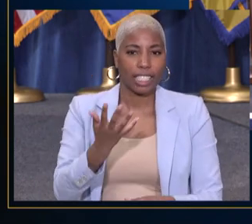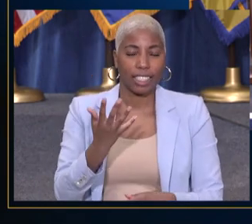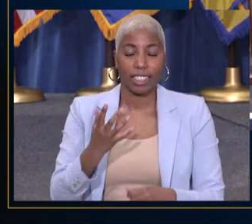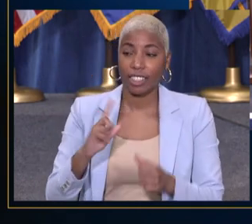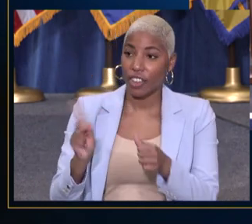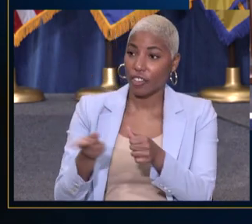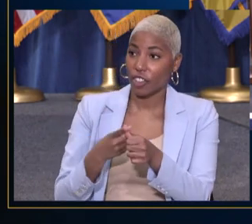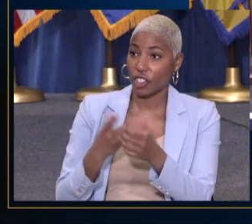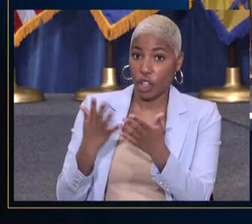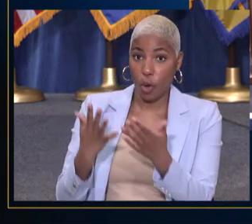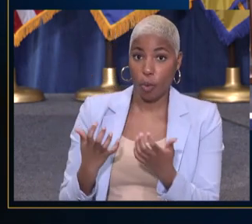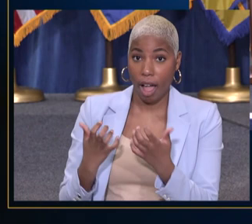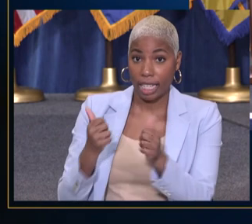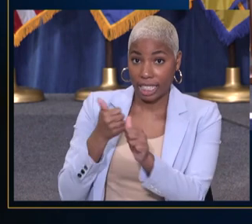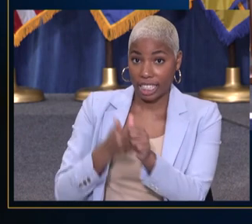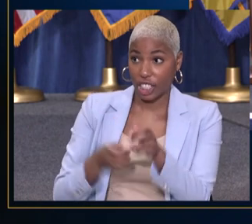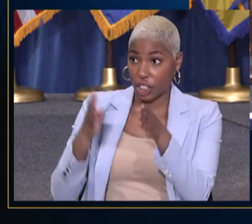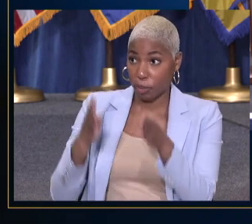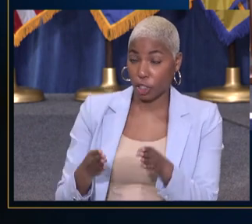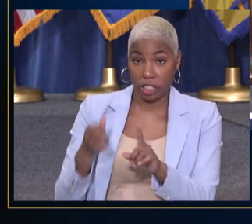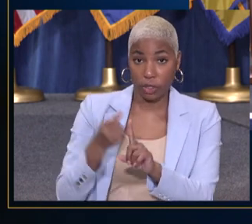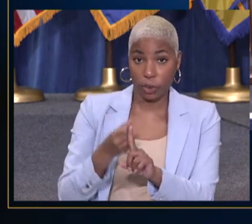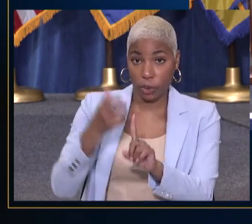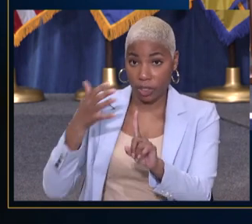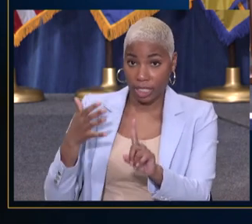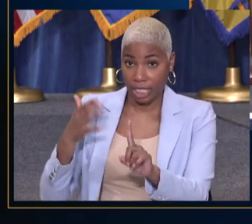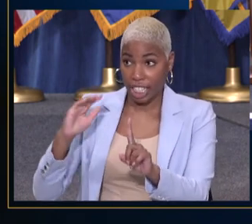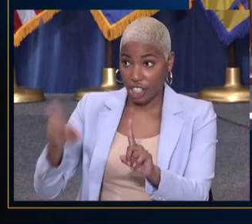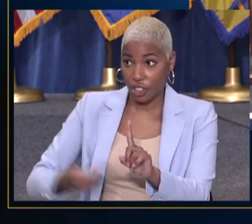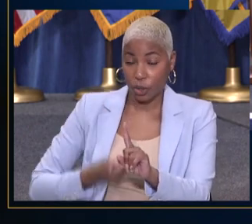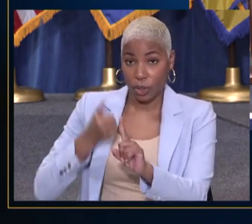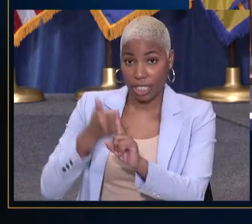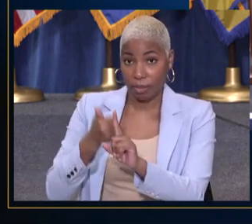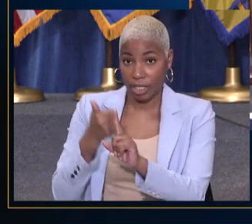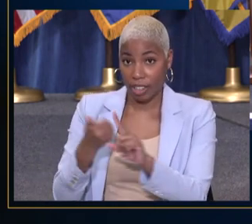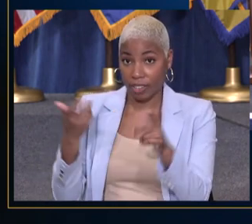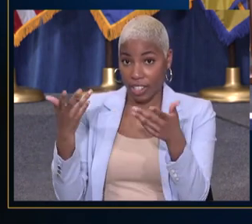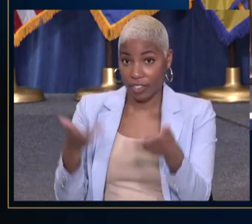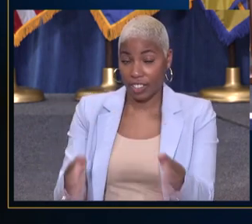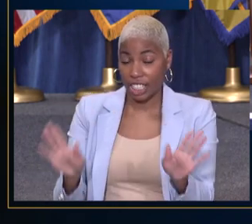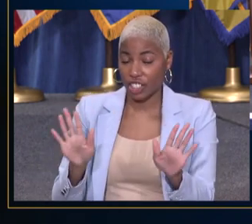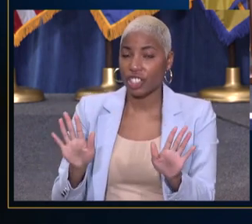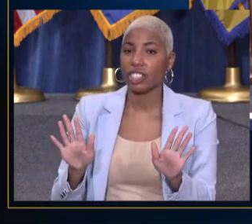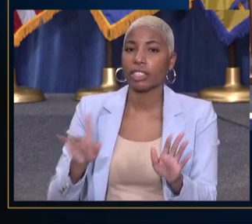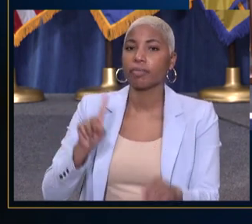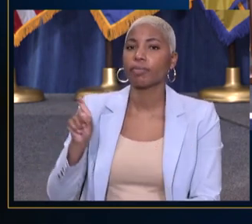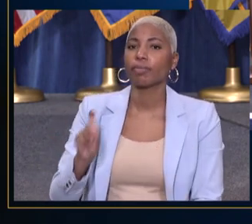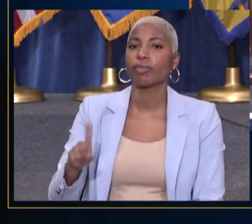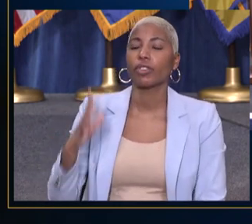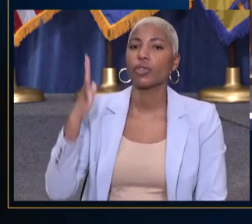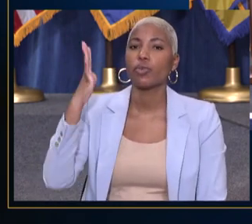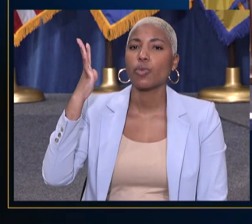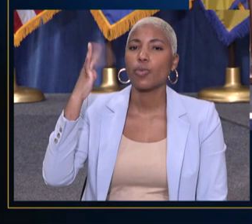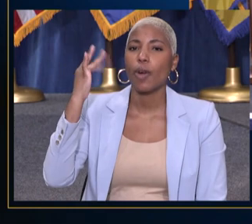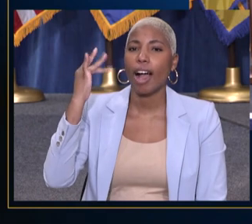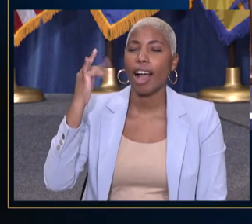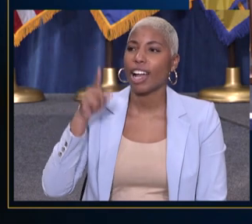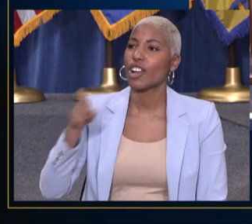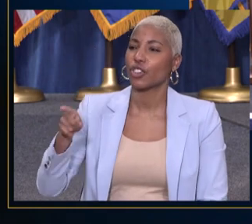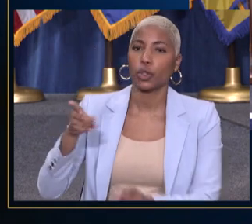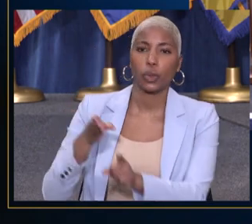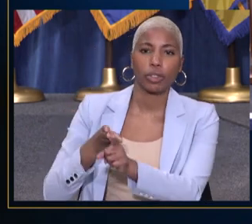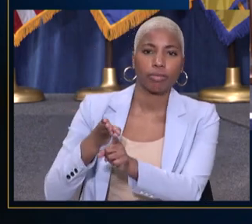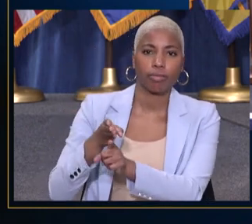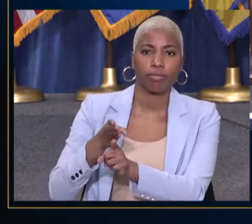like to ask each of them to introduce themselves. And after your formal introduction, tell us why you are in this